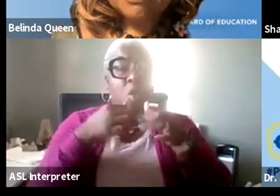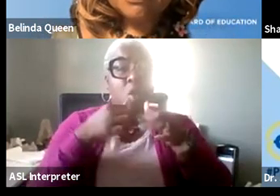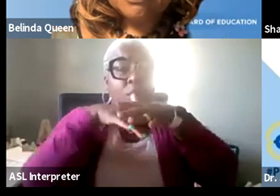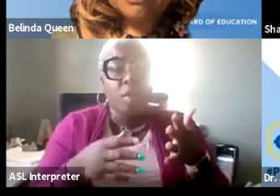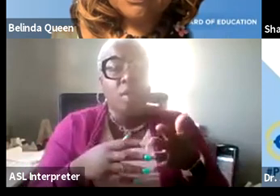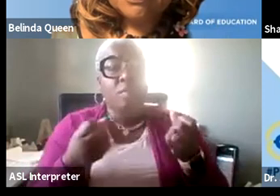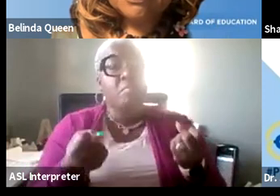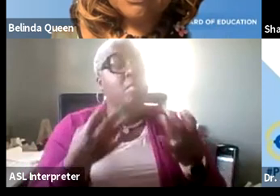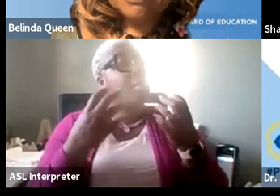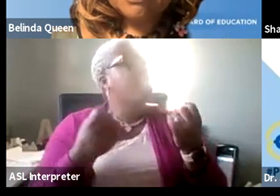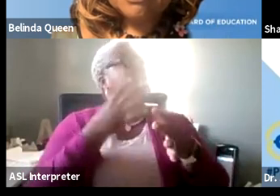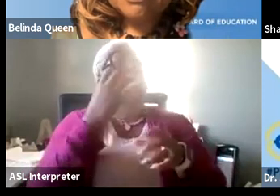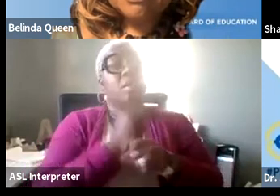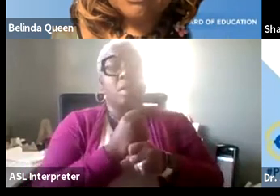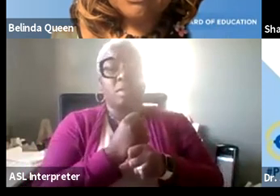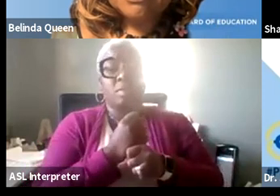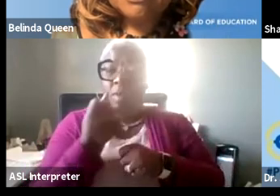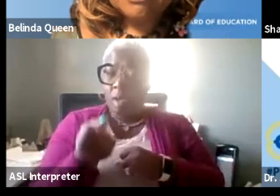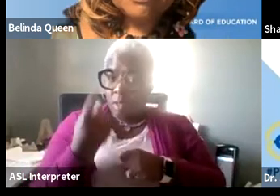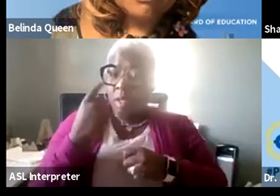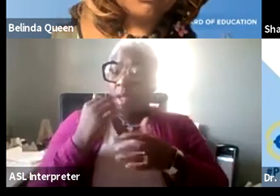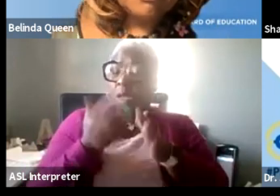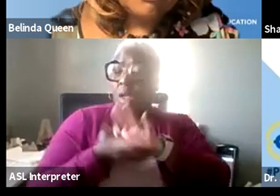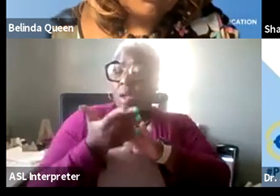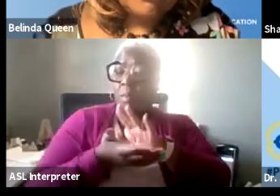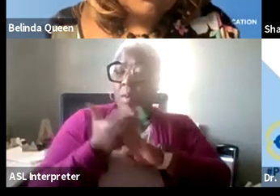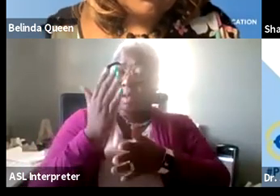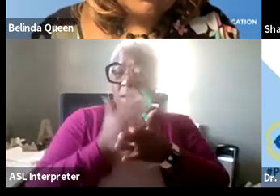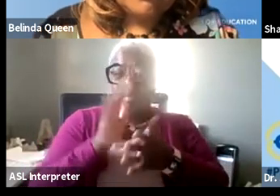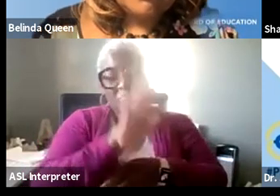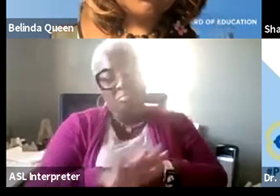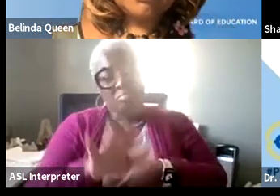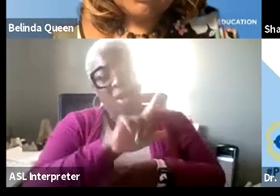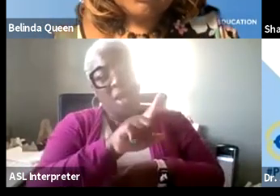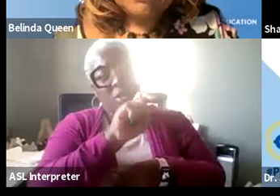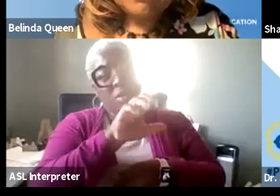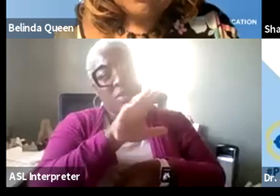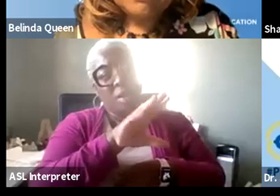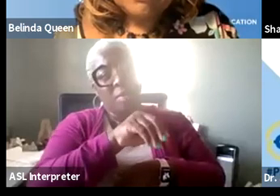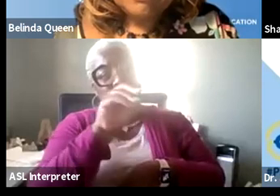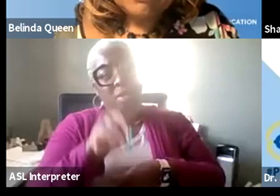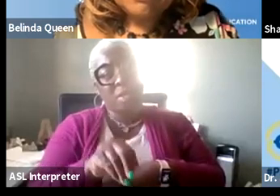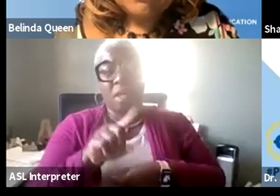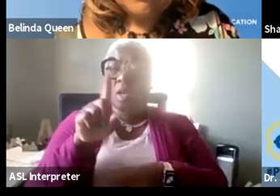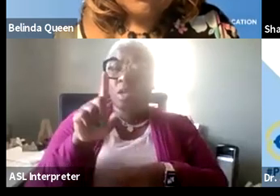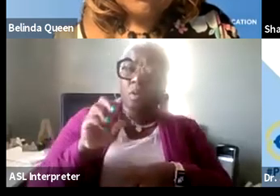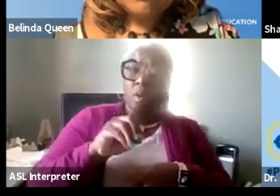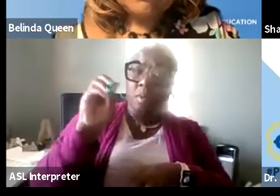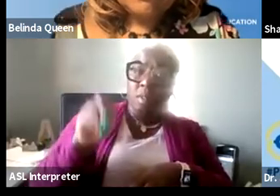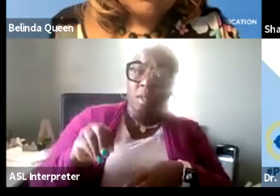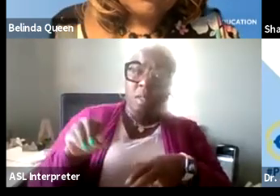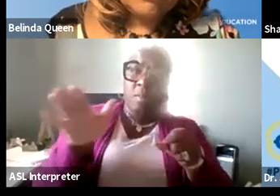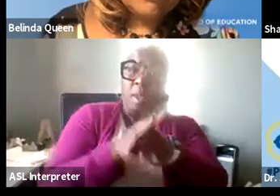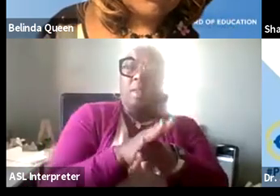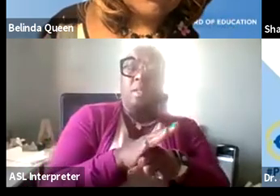for many years. I understand that it operates somewhere between 105% and 120%